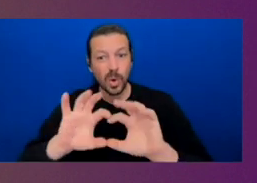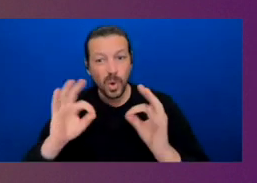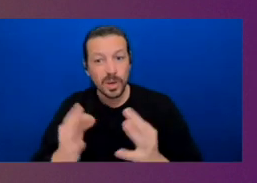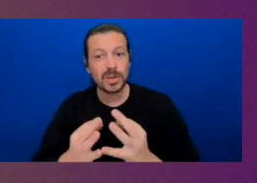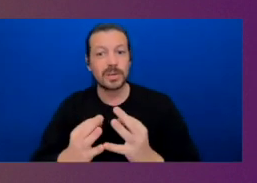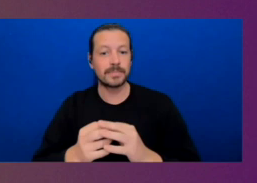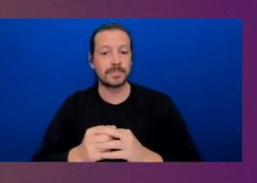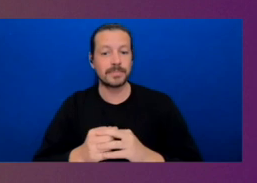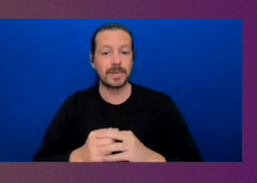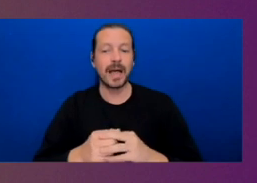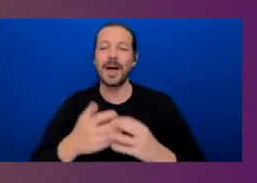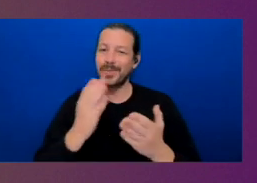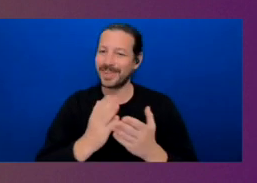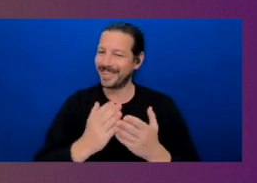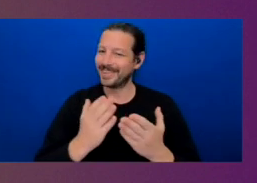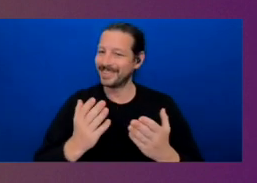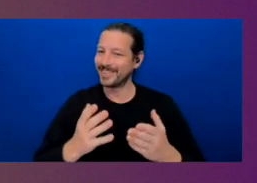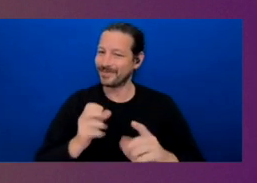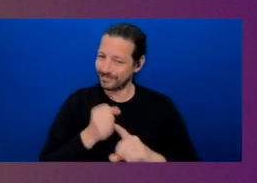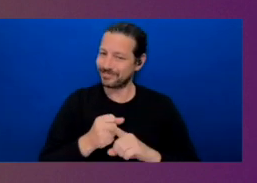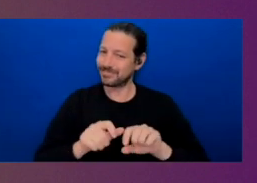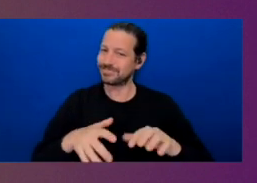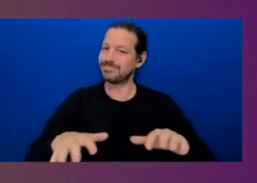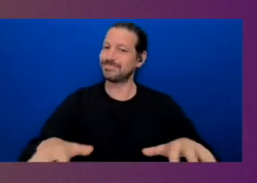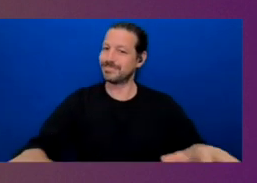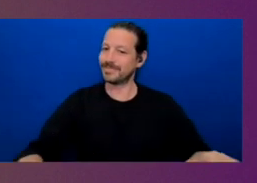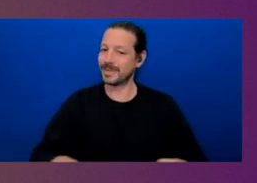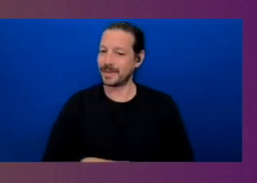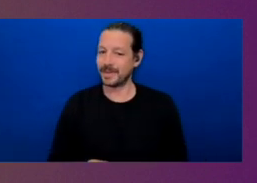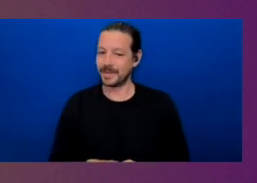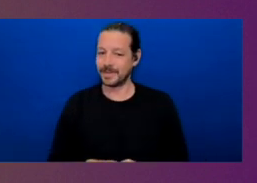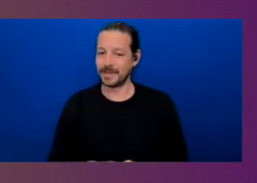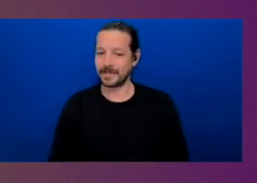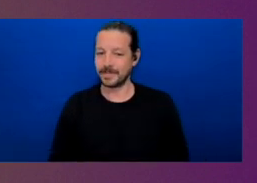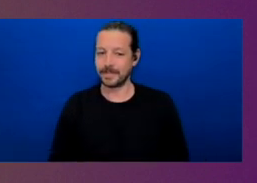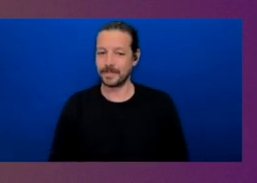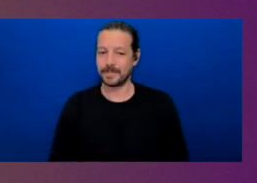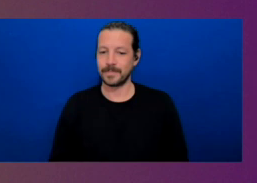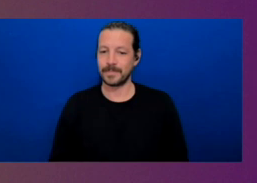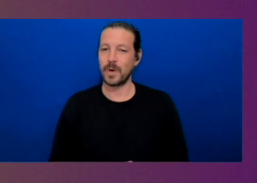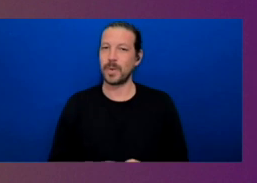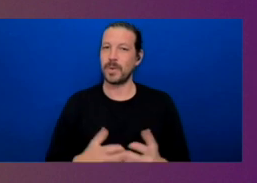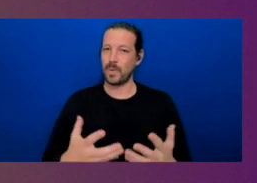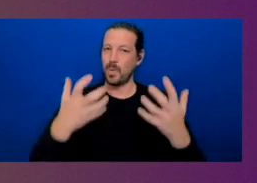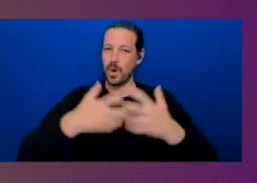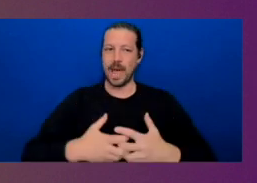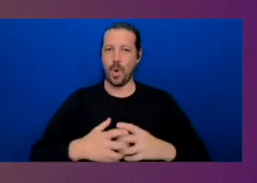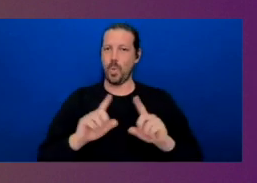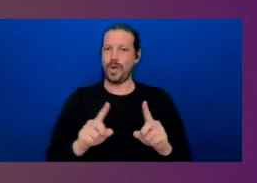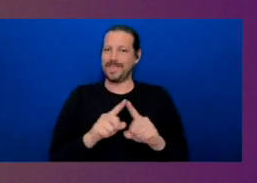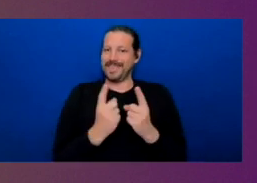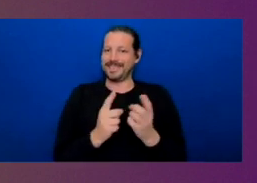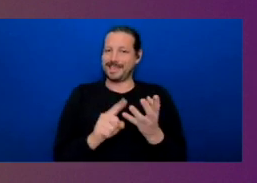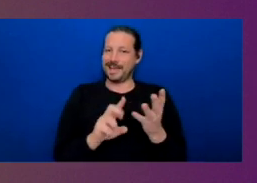in ripples around yourself and out from yourself, and in society as well, and work out, what do we need to unlearn that is limiting